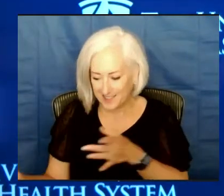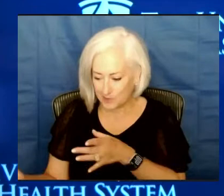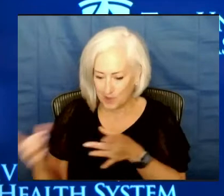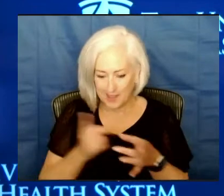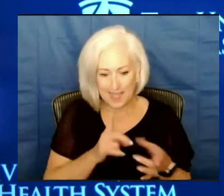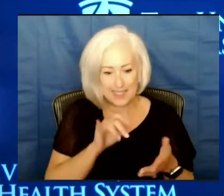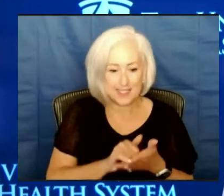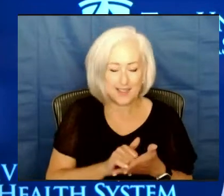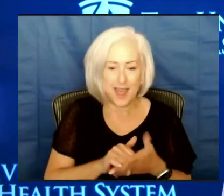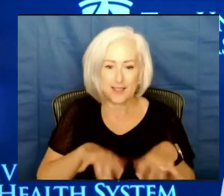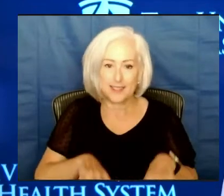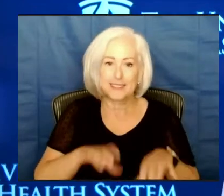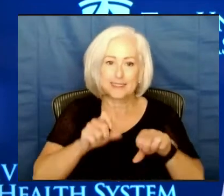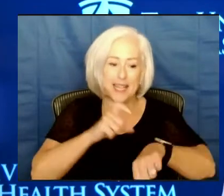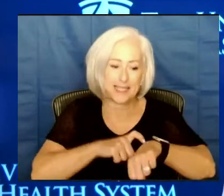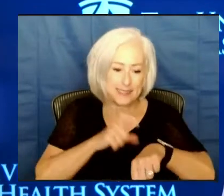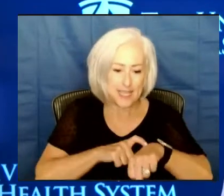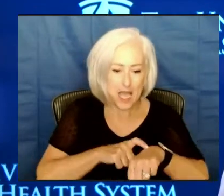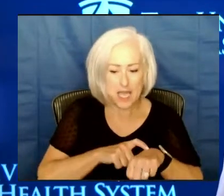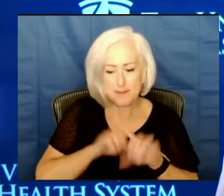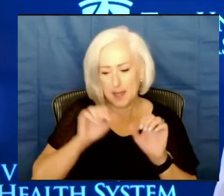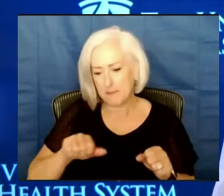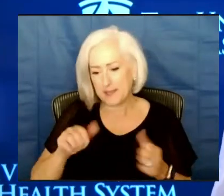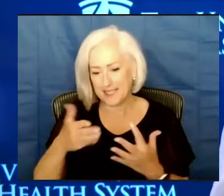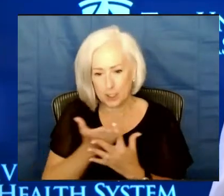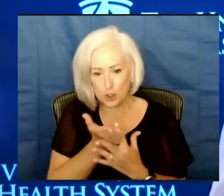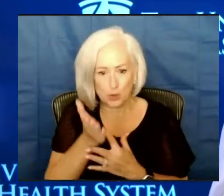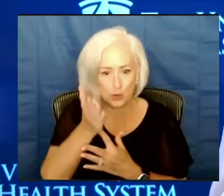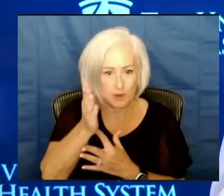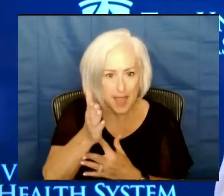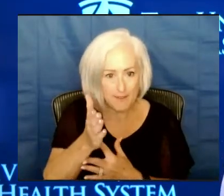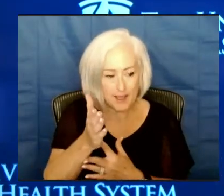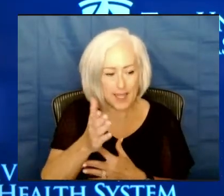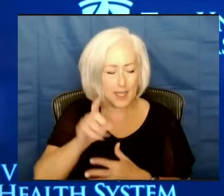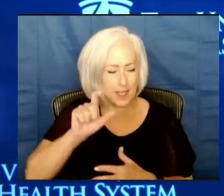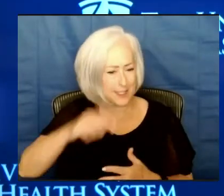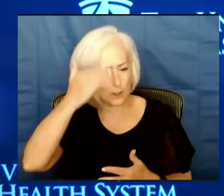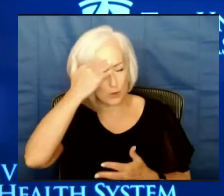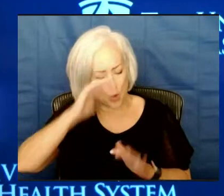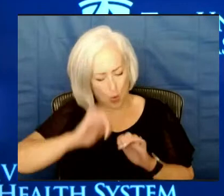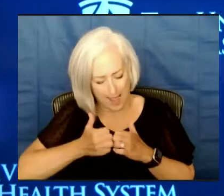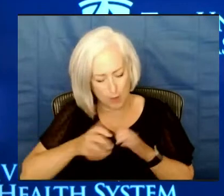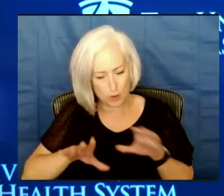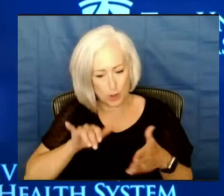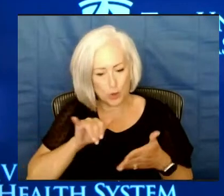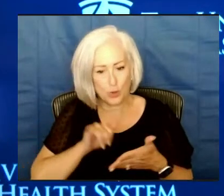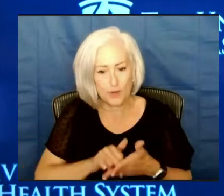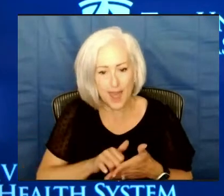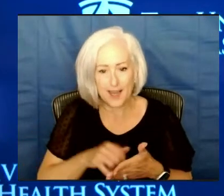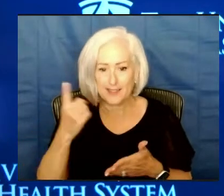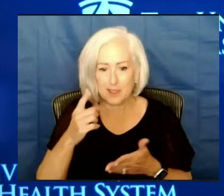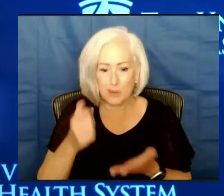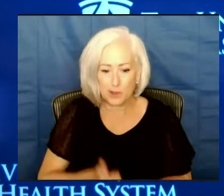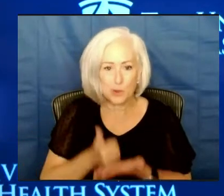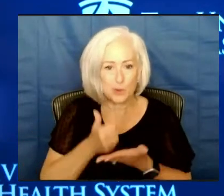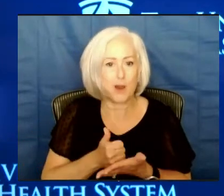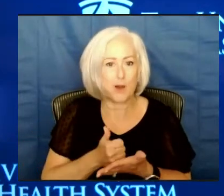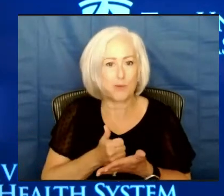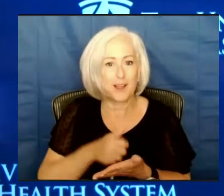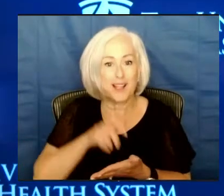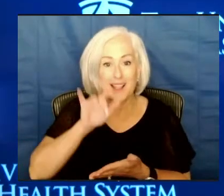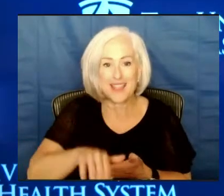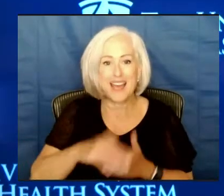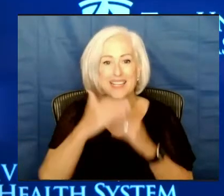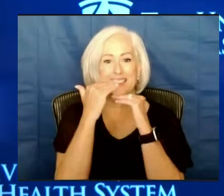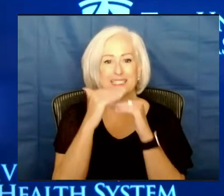and you have to have advocates in the system to teach you how to do that. That is just more limited in areas without